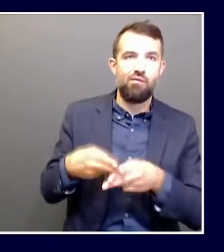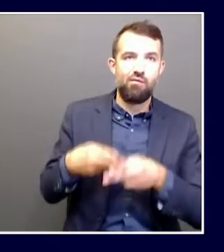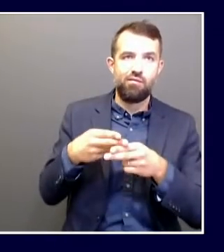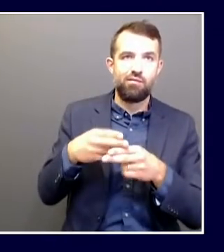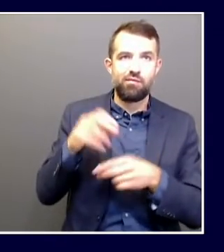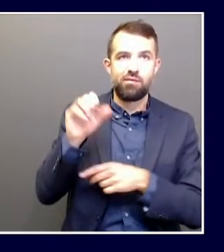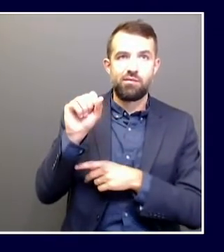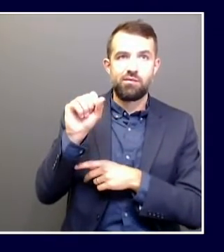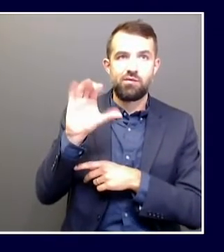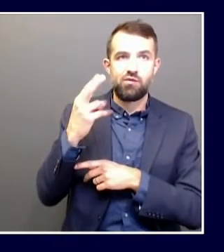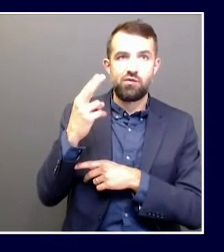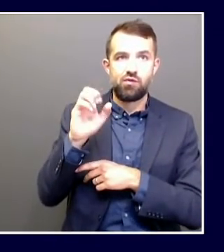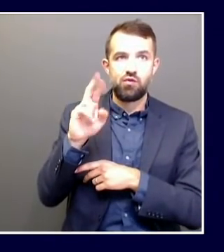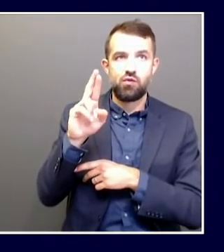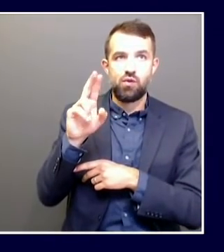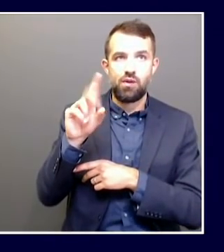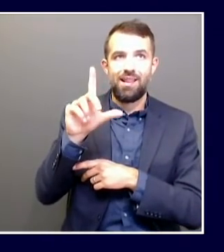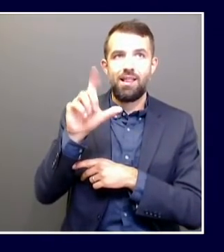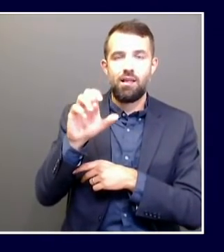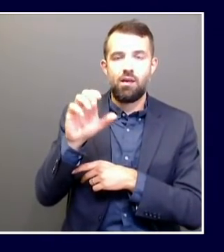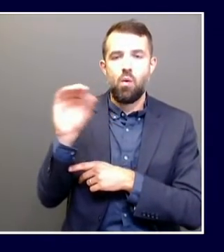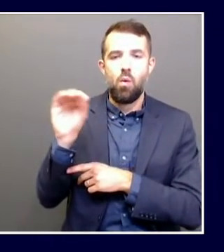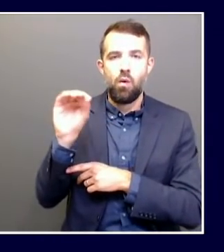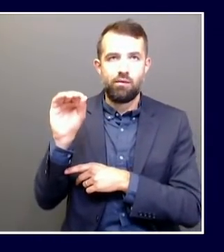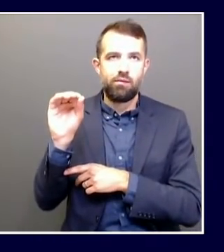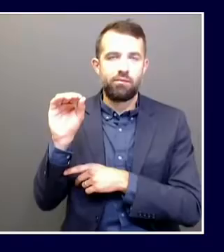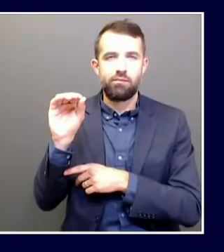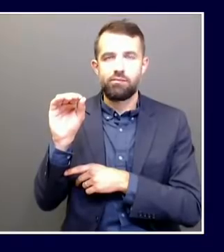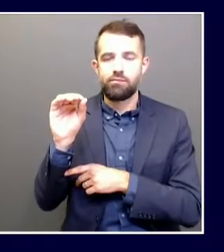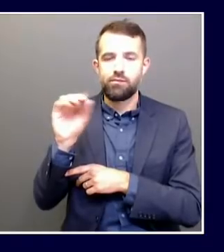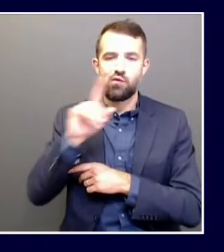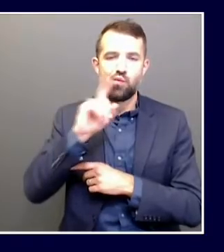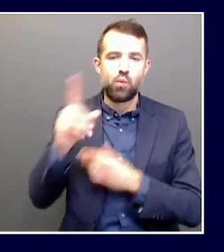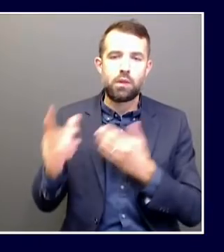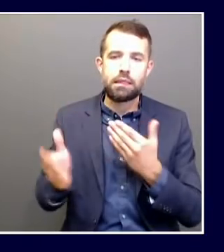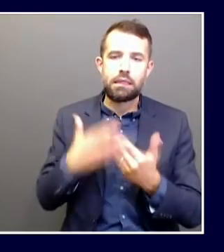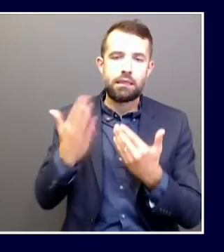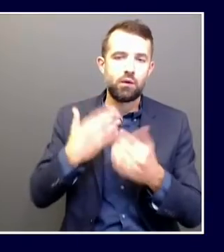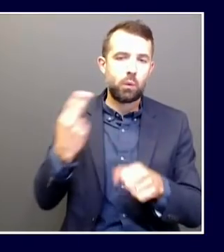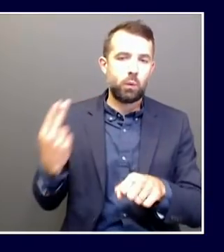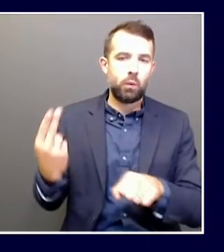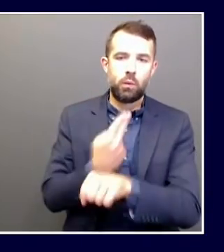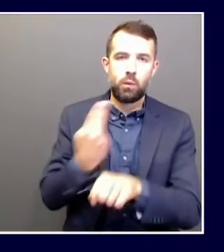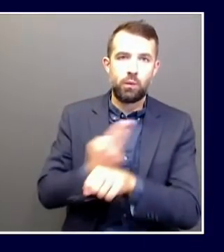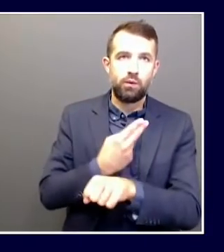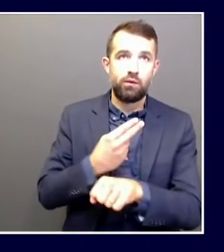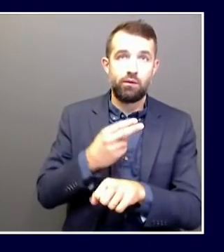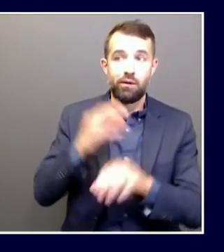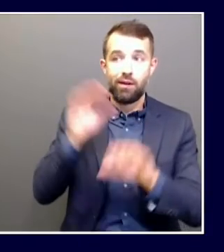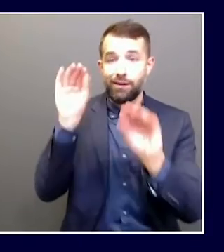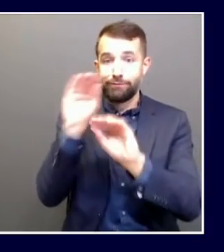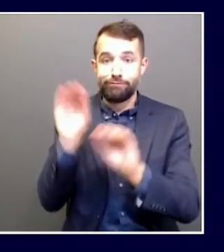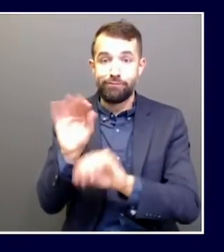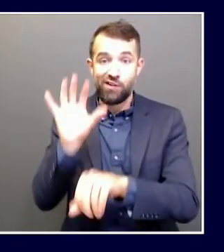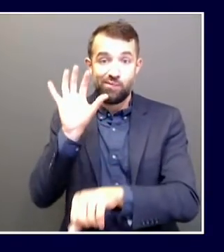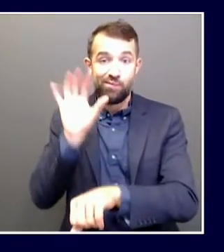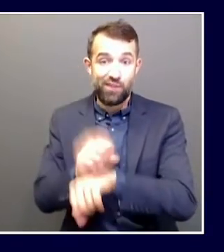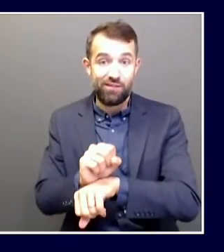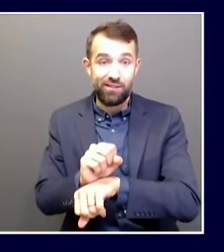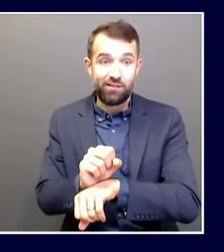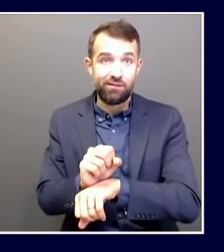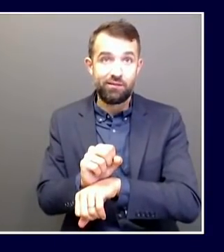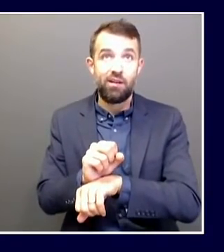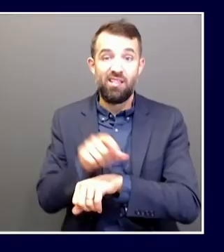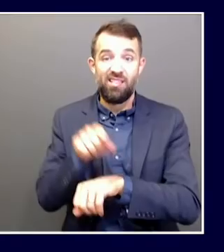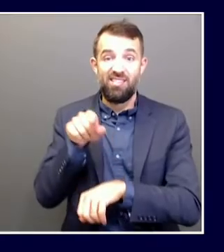it, those vaccinations that are administered through that scheduling platform will automatically be reported into